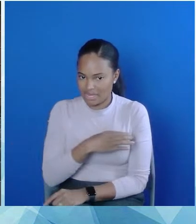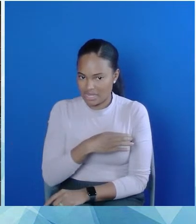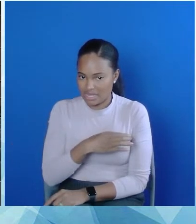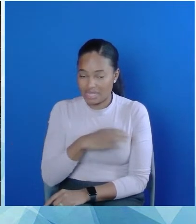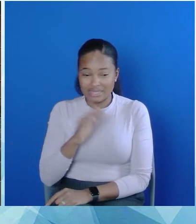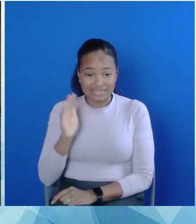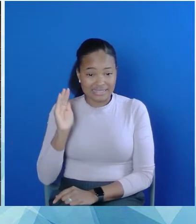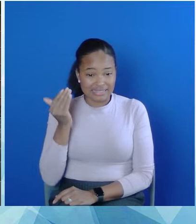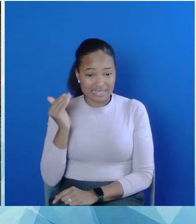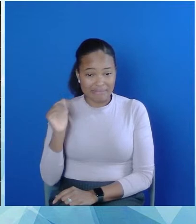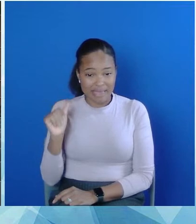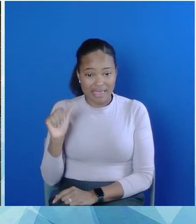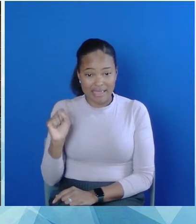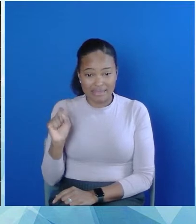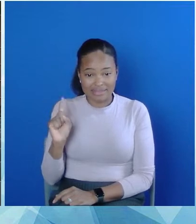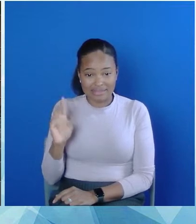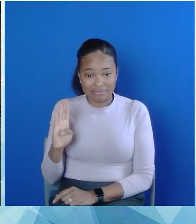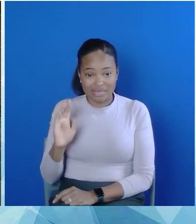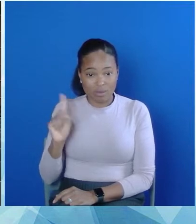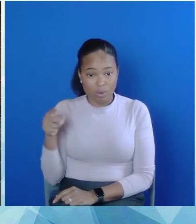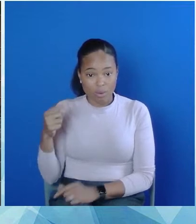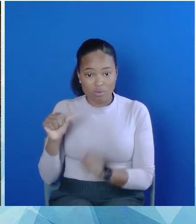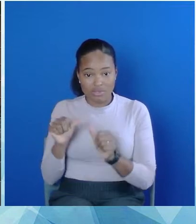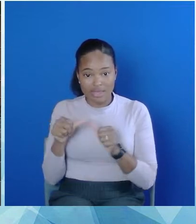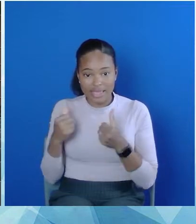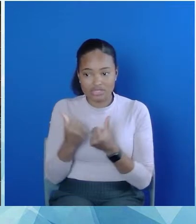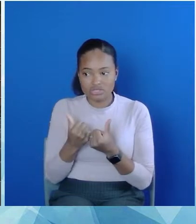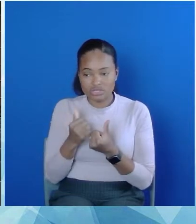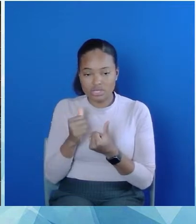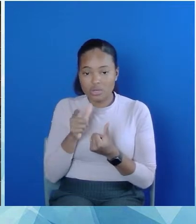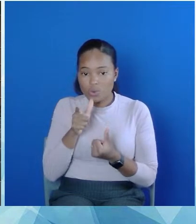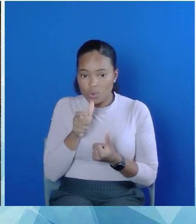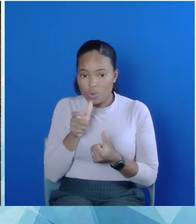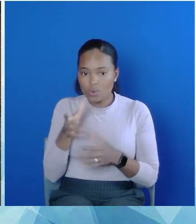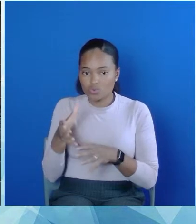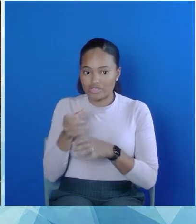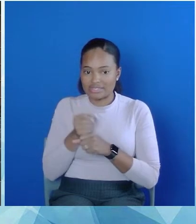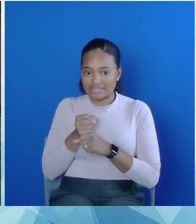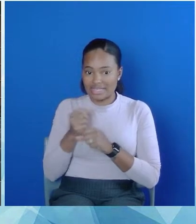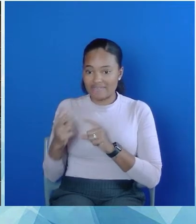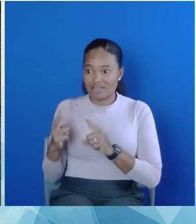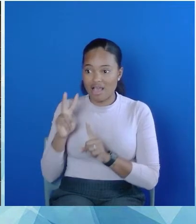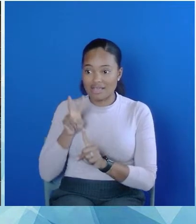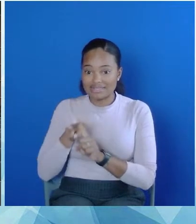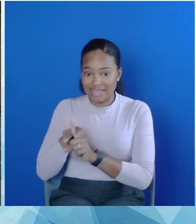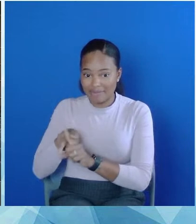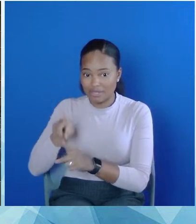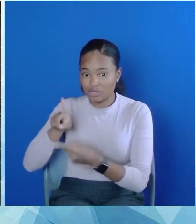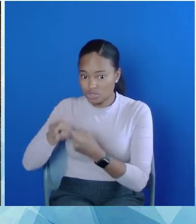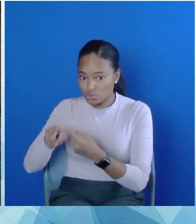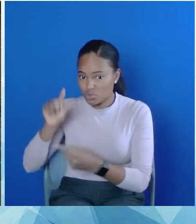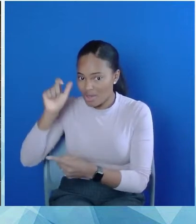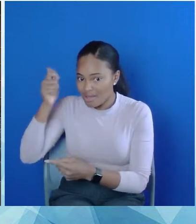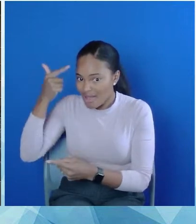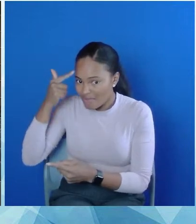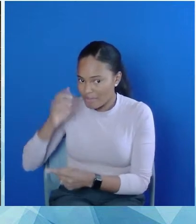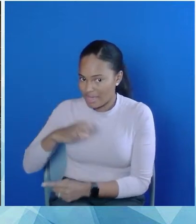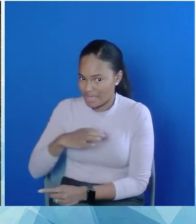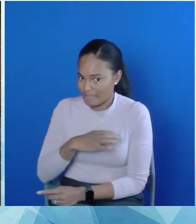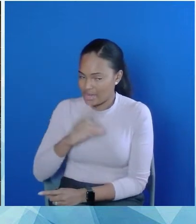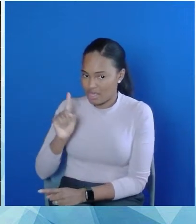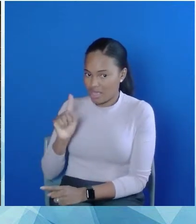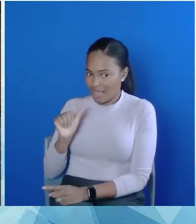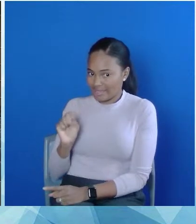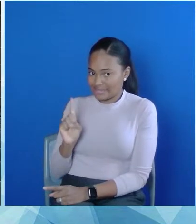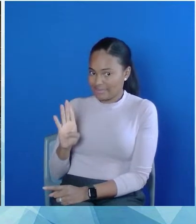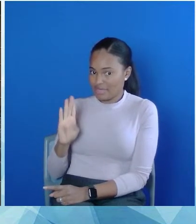the only agency who received an assignment to the Government Committee. So this is a little